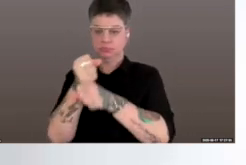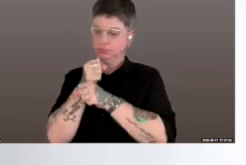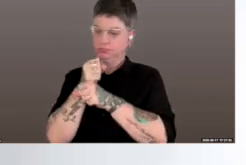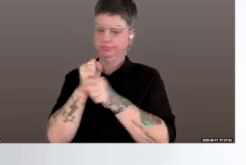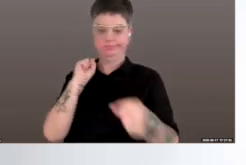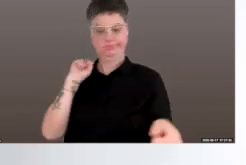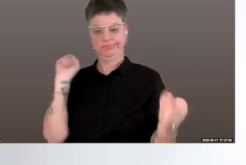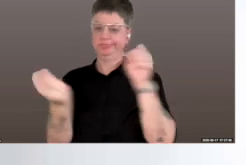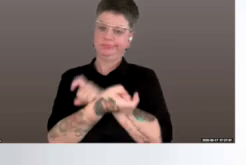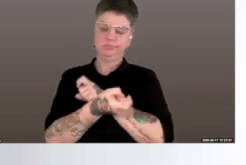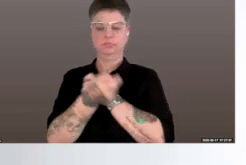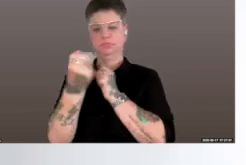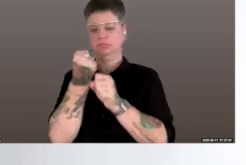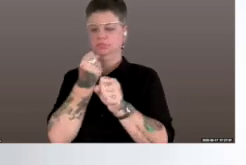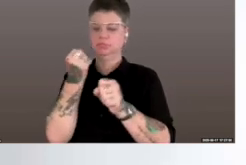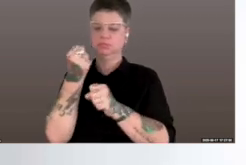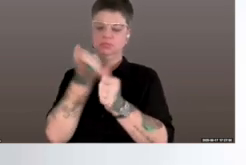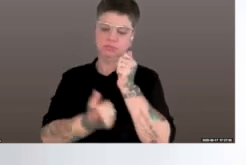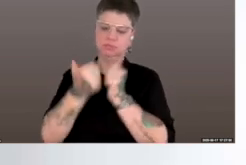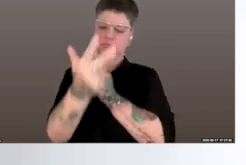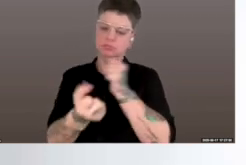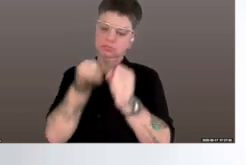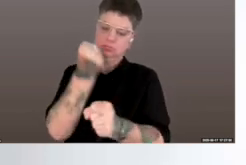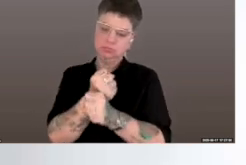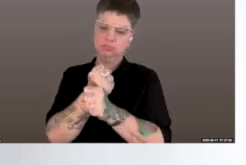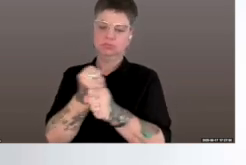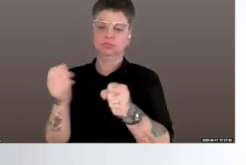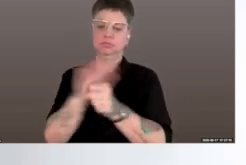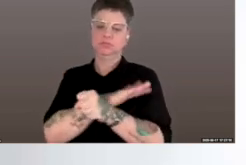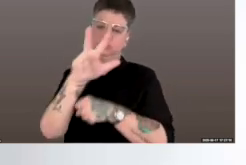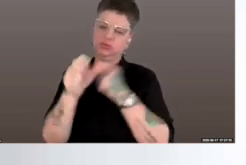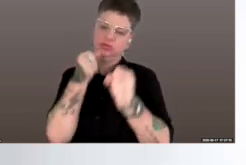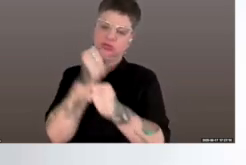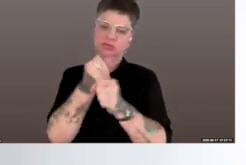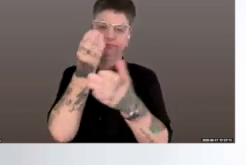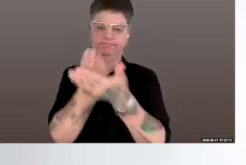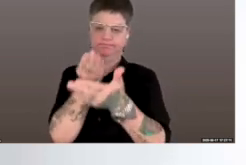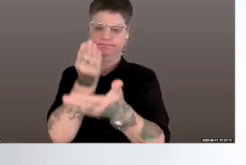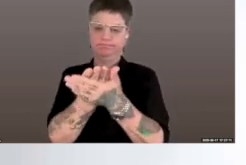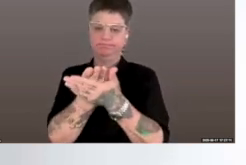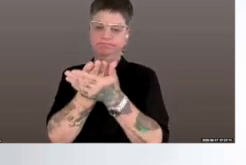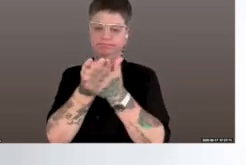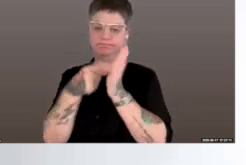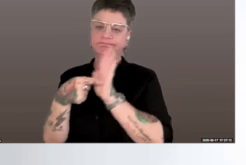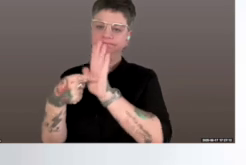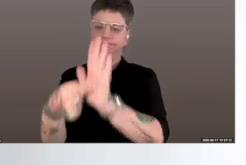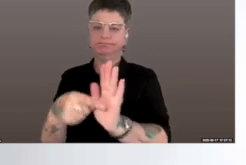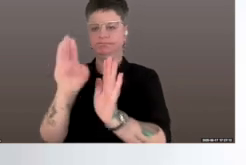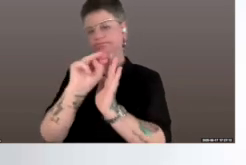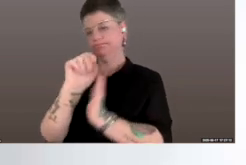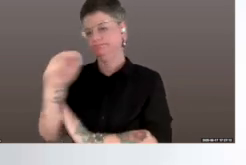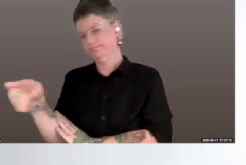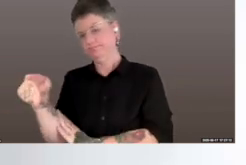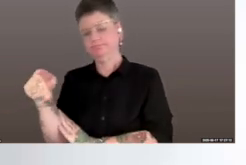Thanks, Catherine. And good evening, everyone. My name is Heather Choi. I am an air pollution specialist at CARB.